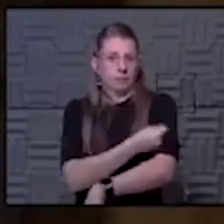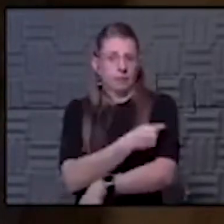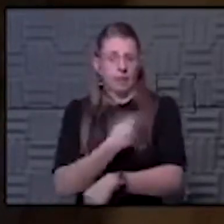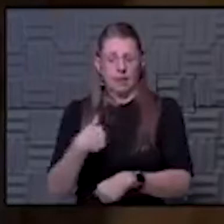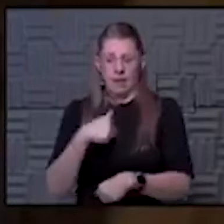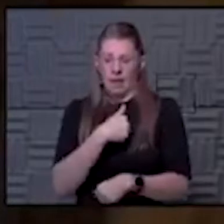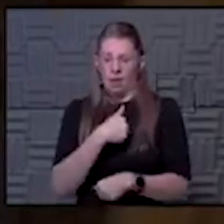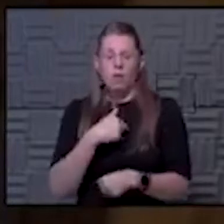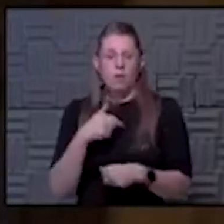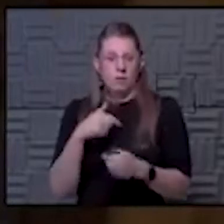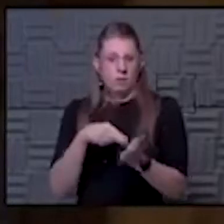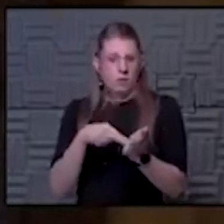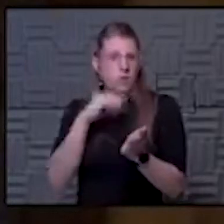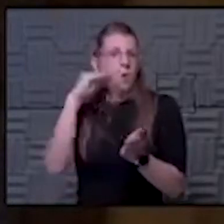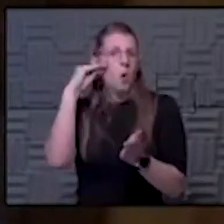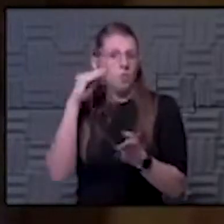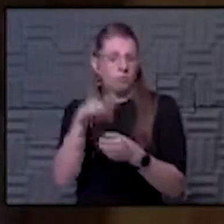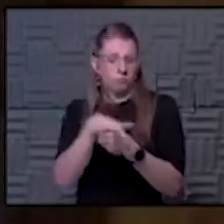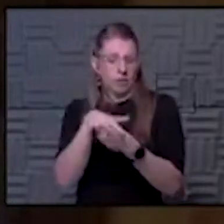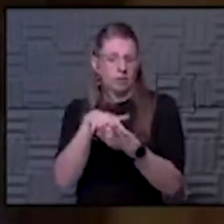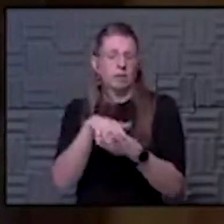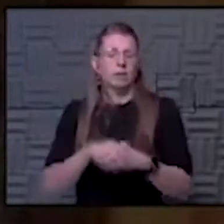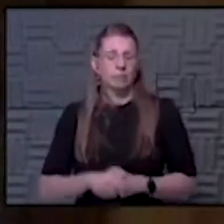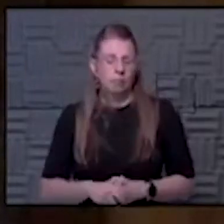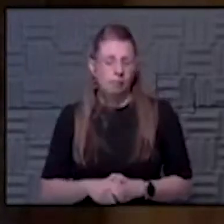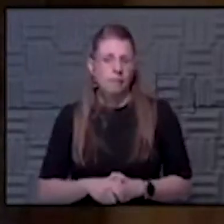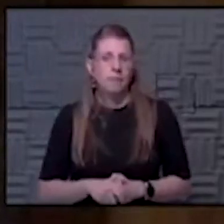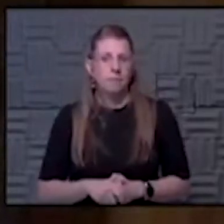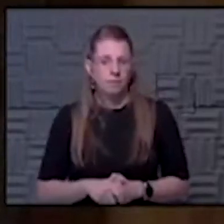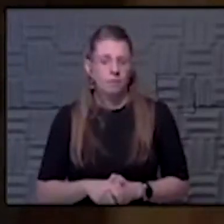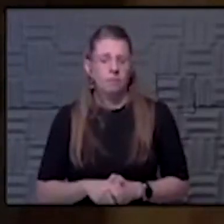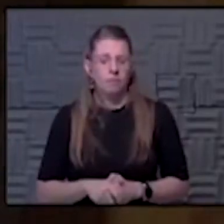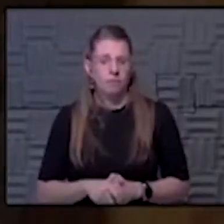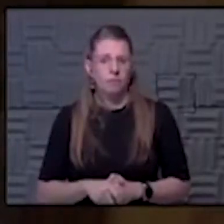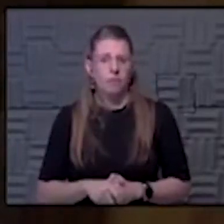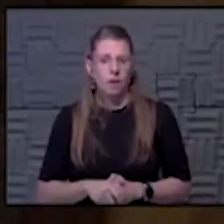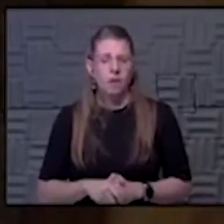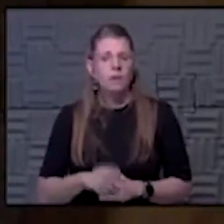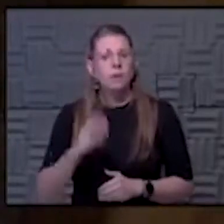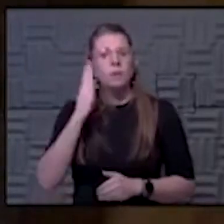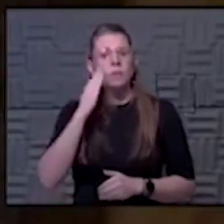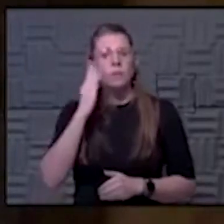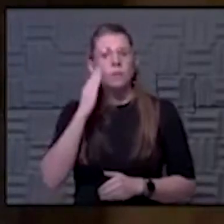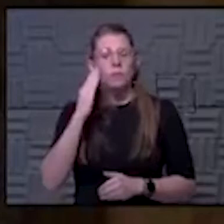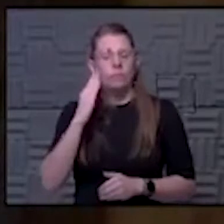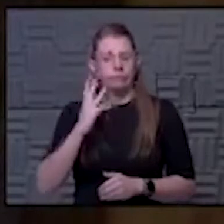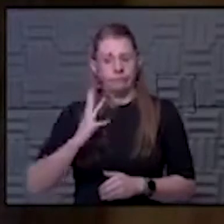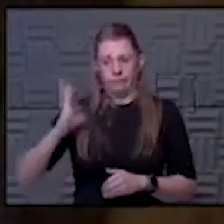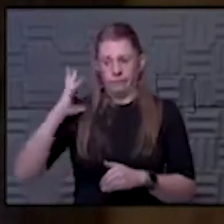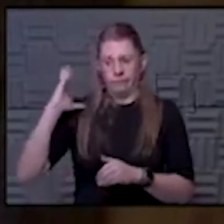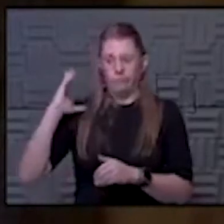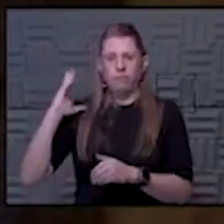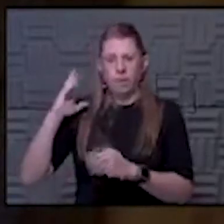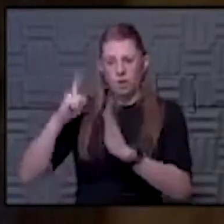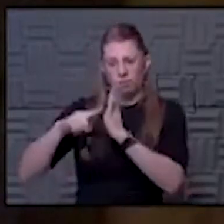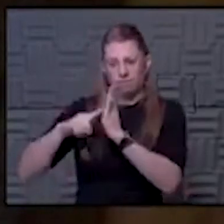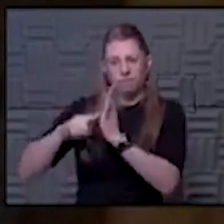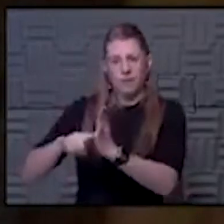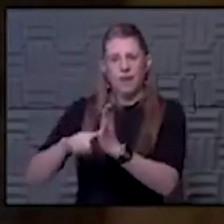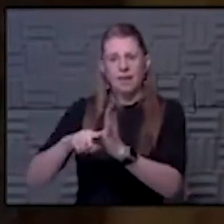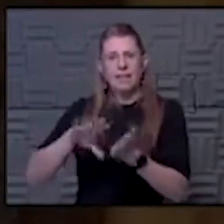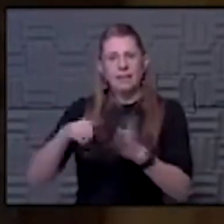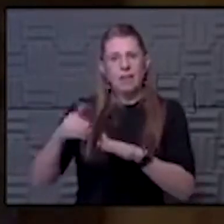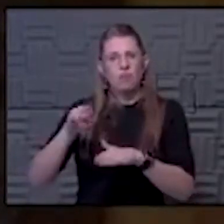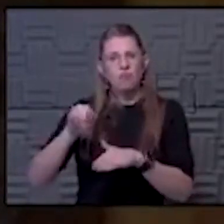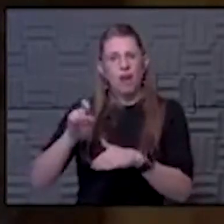care residents. We know from historically that the death rate is the